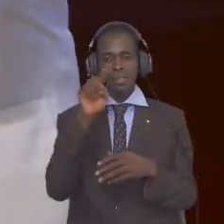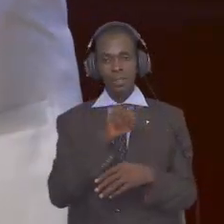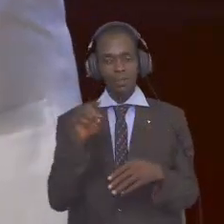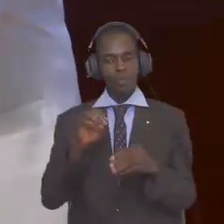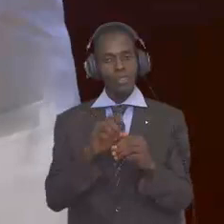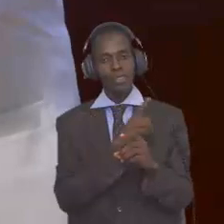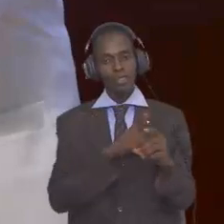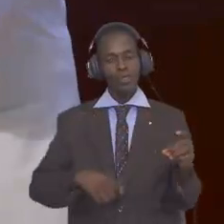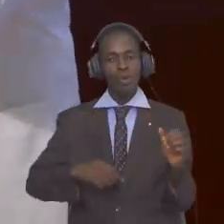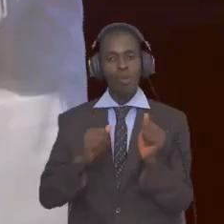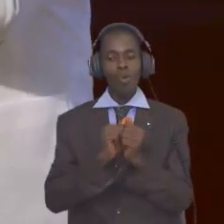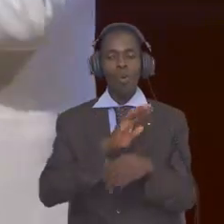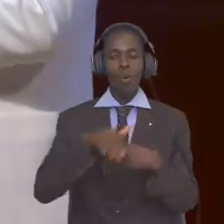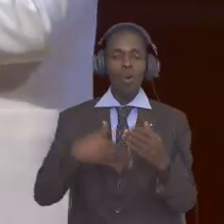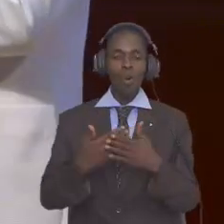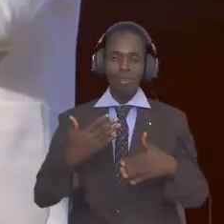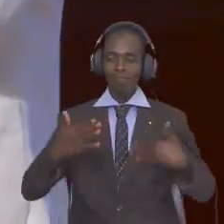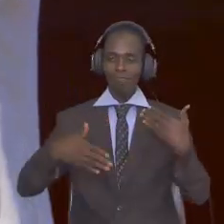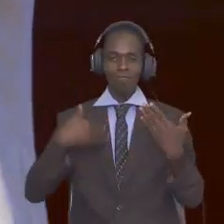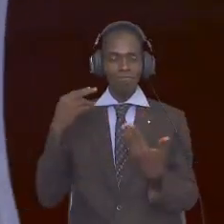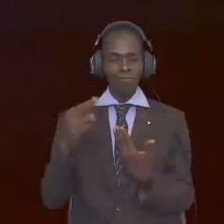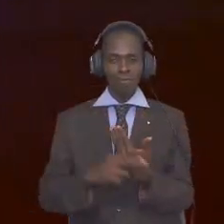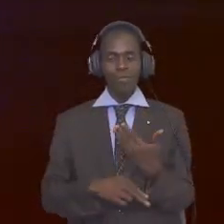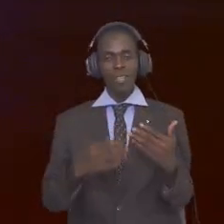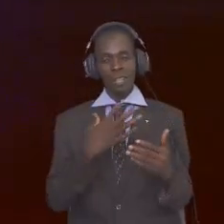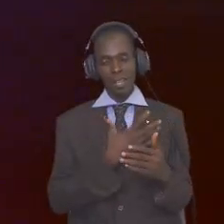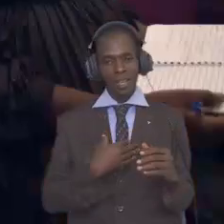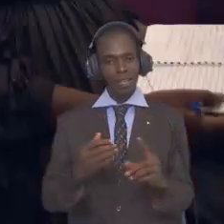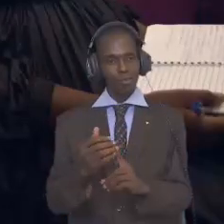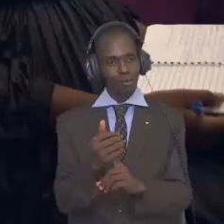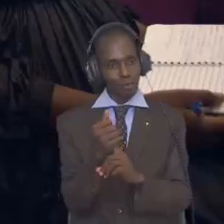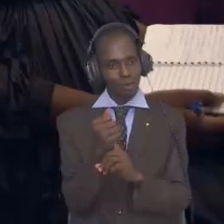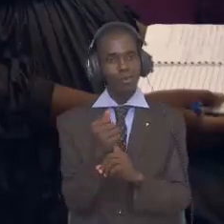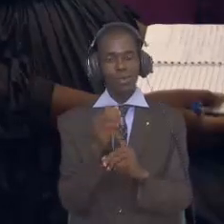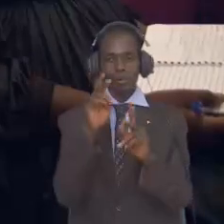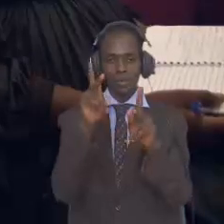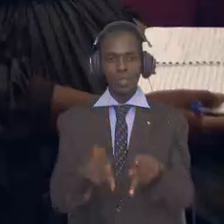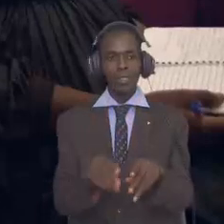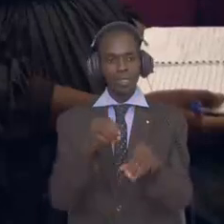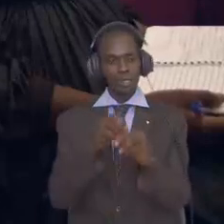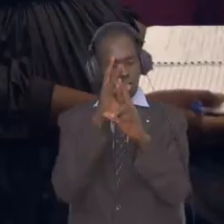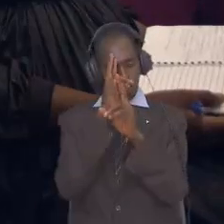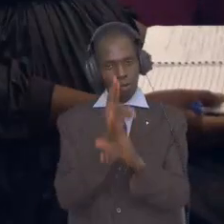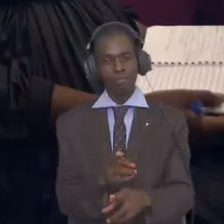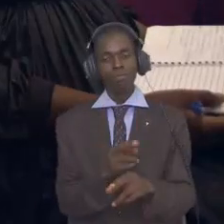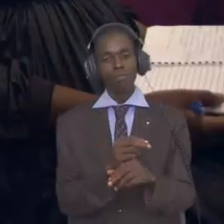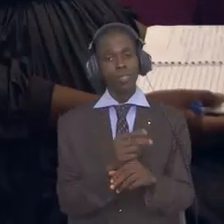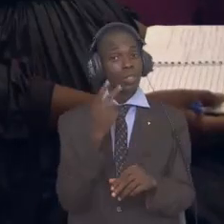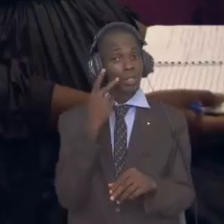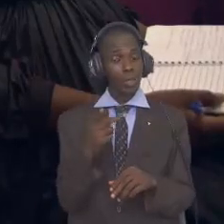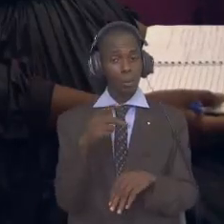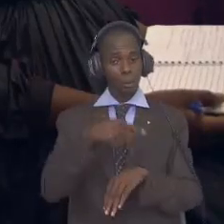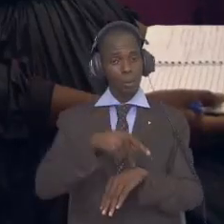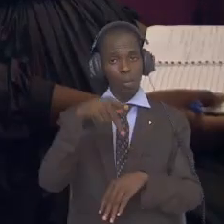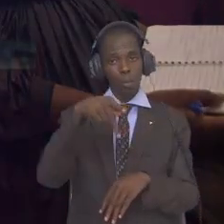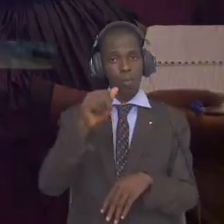and show and hold such in reputation. Reputation. You see, Paul the apostle said, you